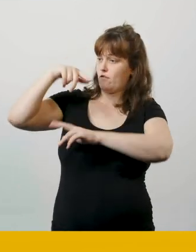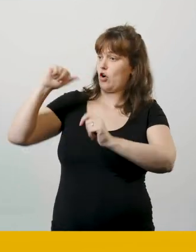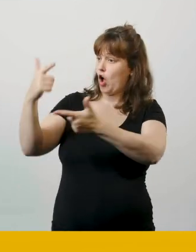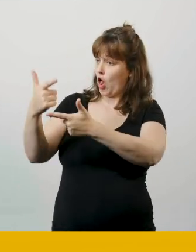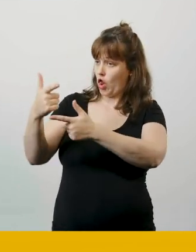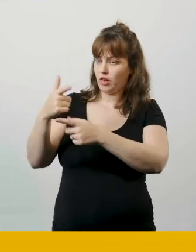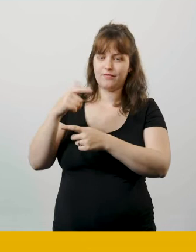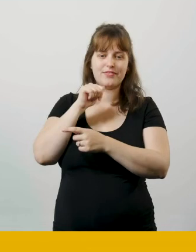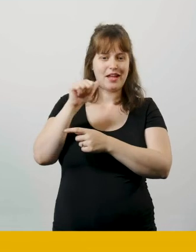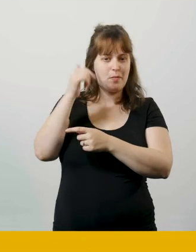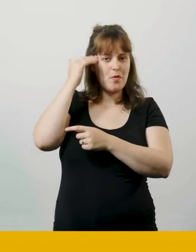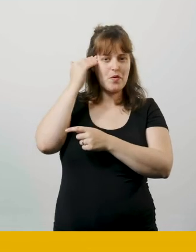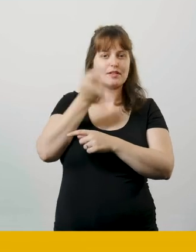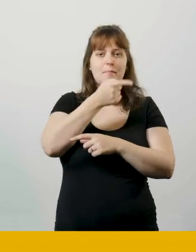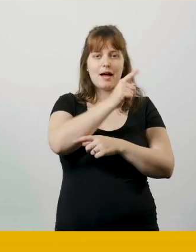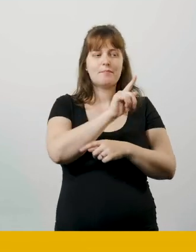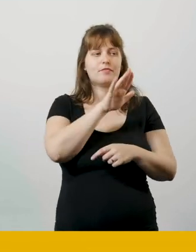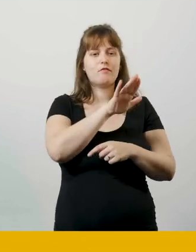had a target of